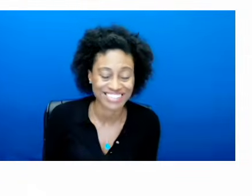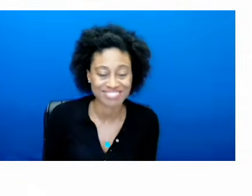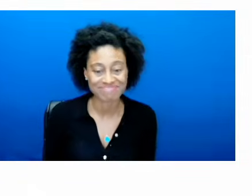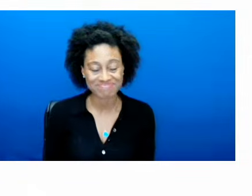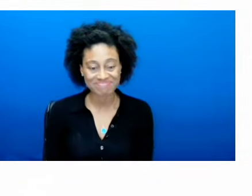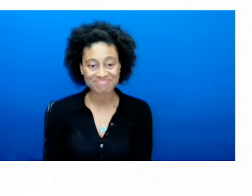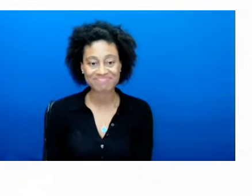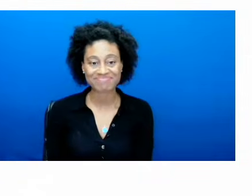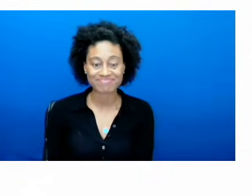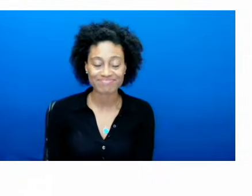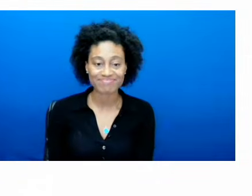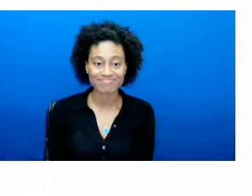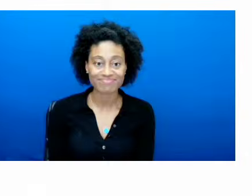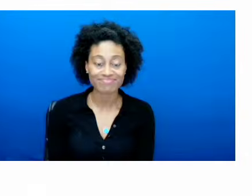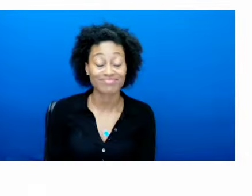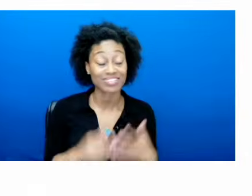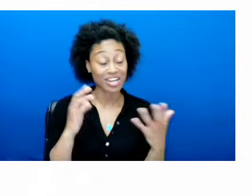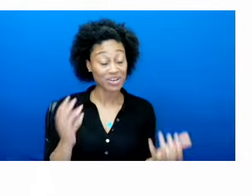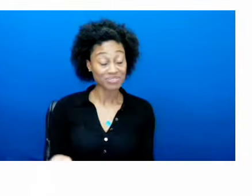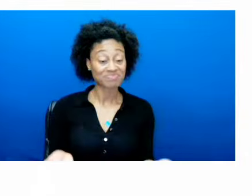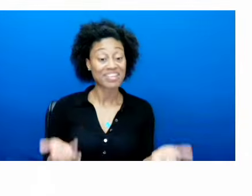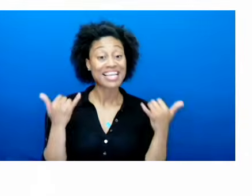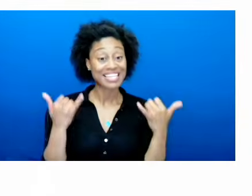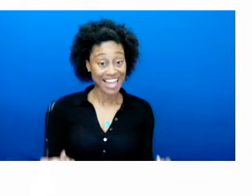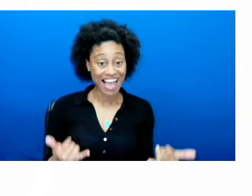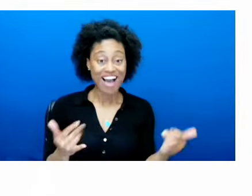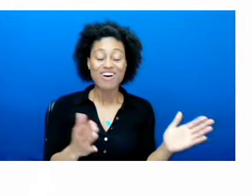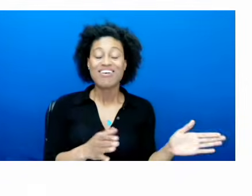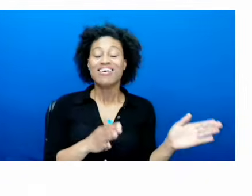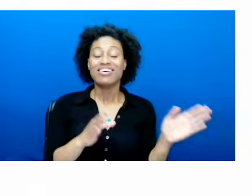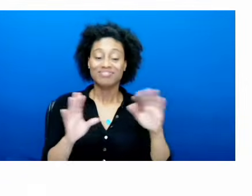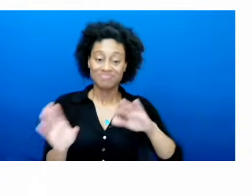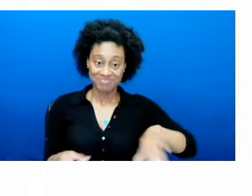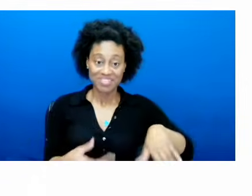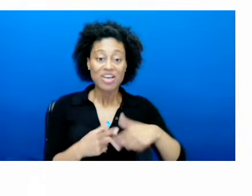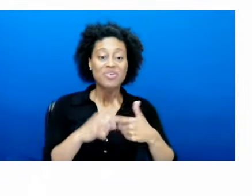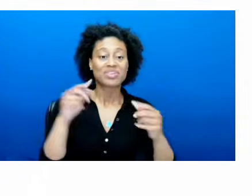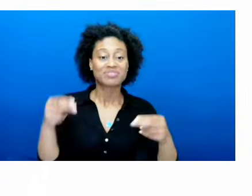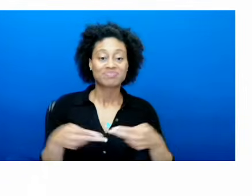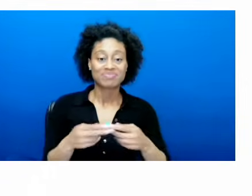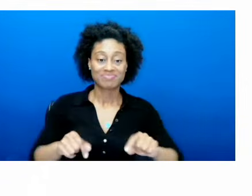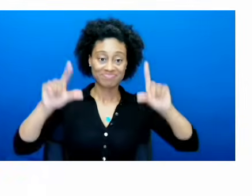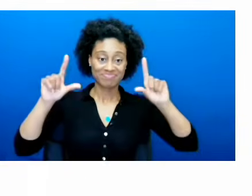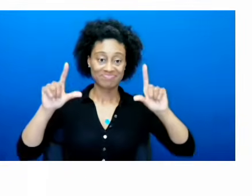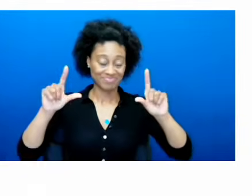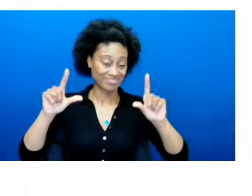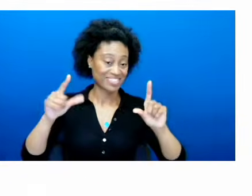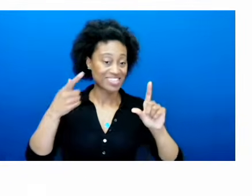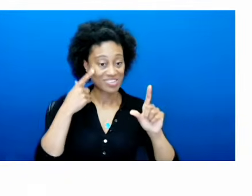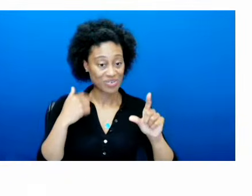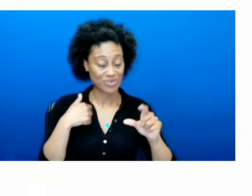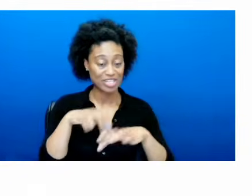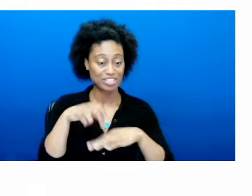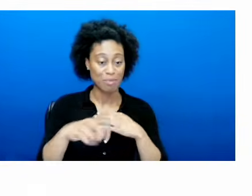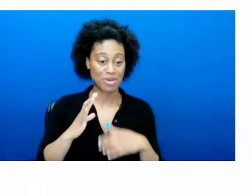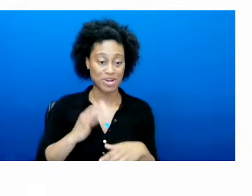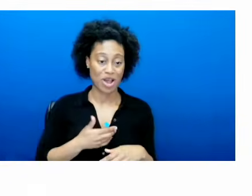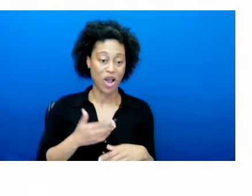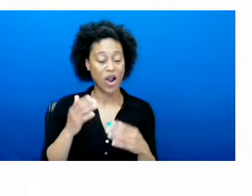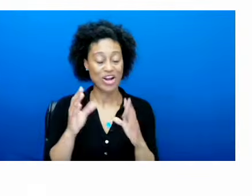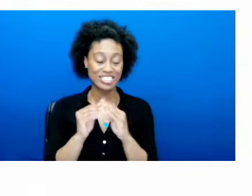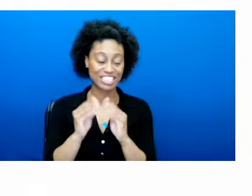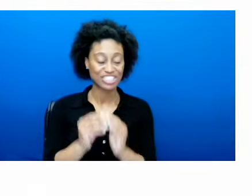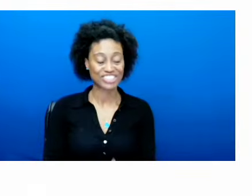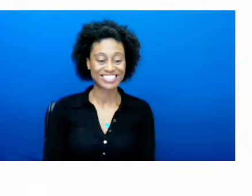Okay, so with all that said, now I'm going to share my screen so we can get into today's